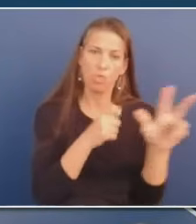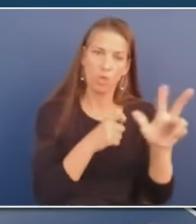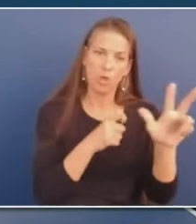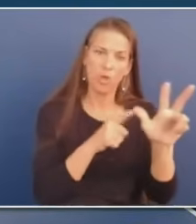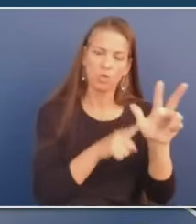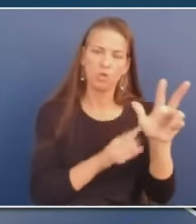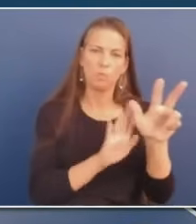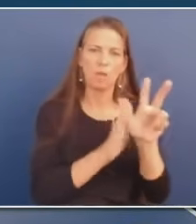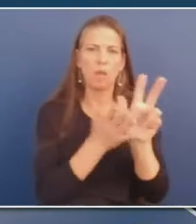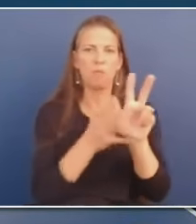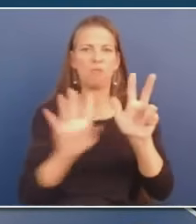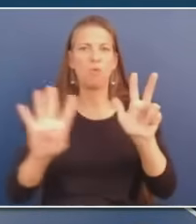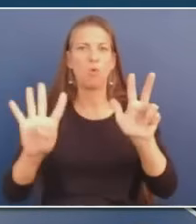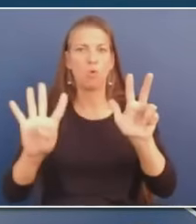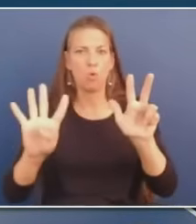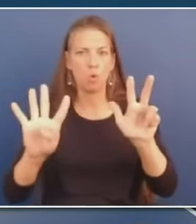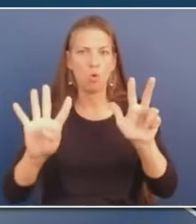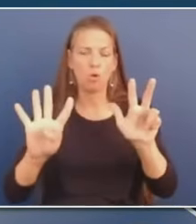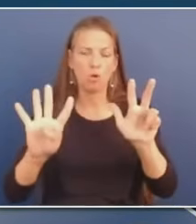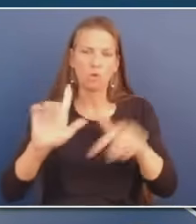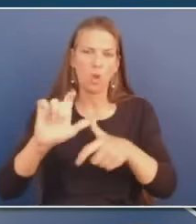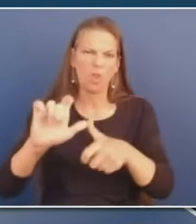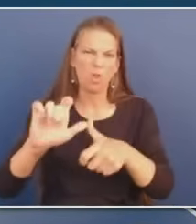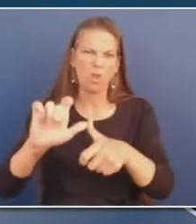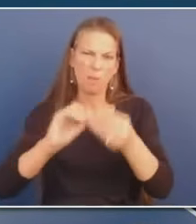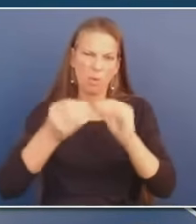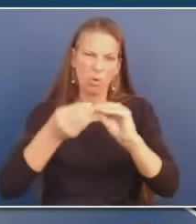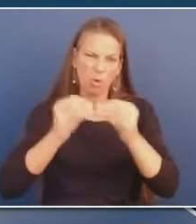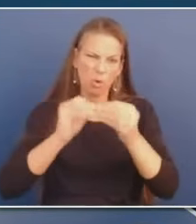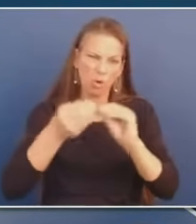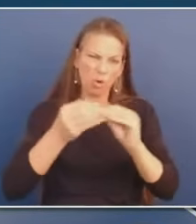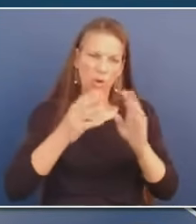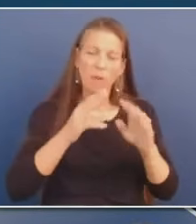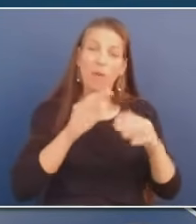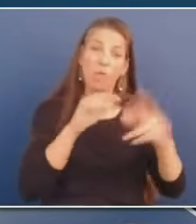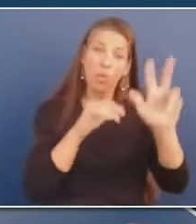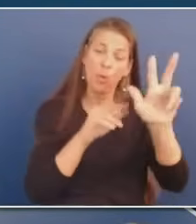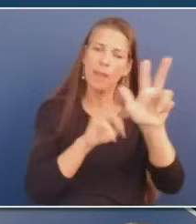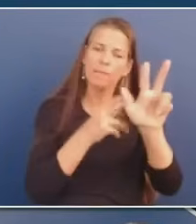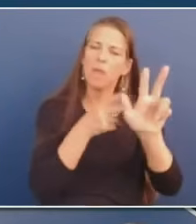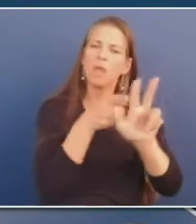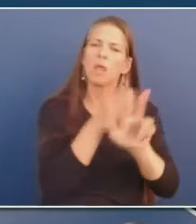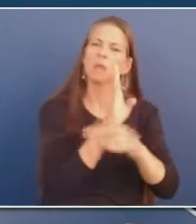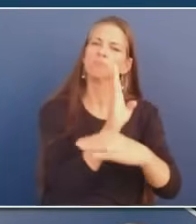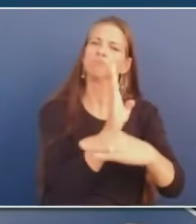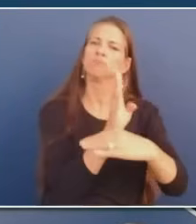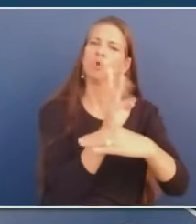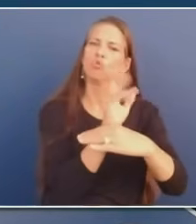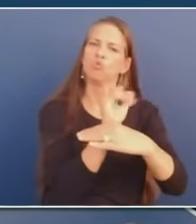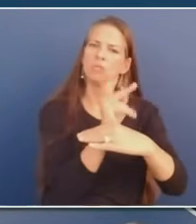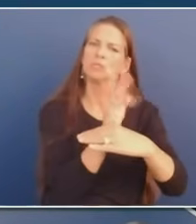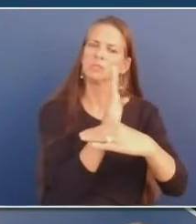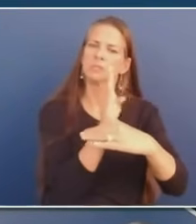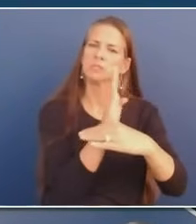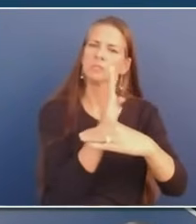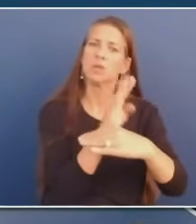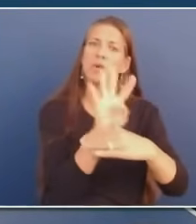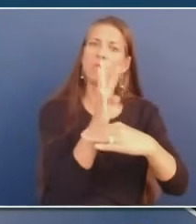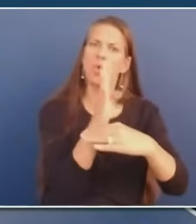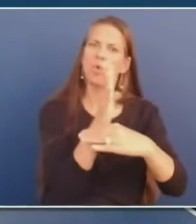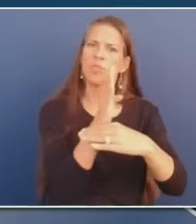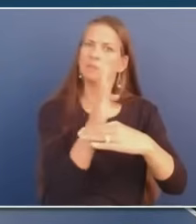4. You know, the 3 is the enhanced risk. The 4 is the moderate risk, which is the second highest. It only goes to